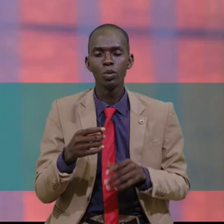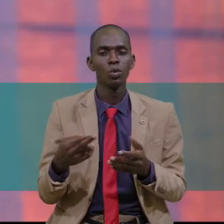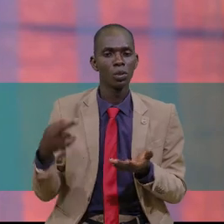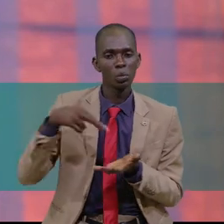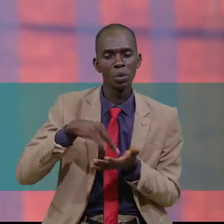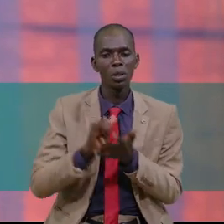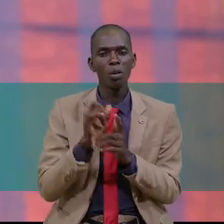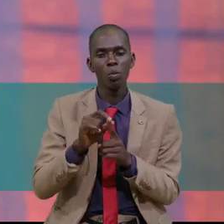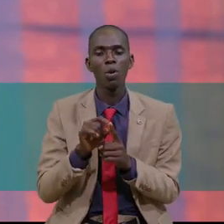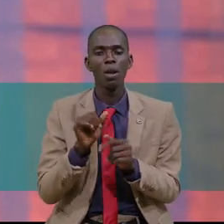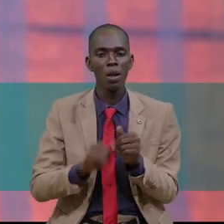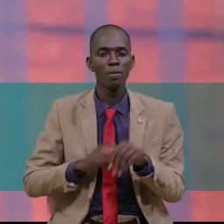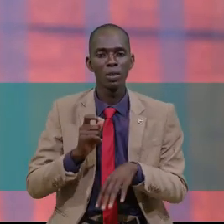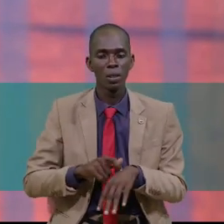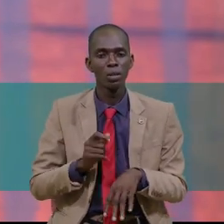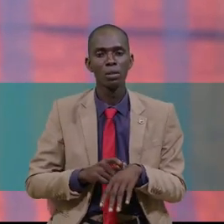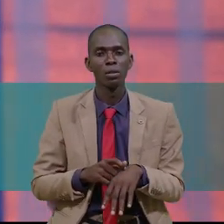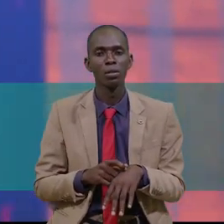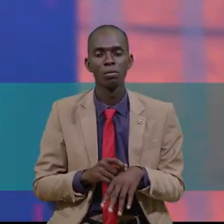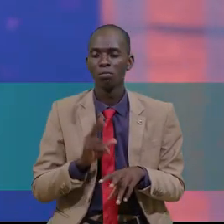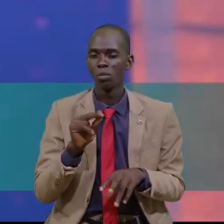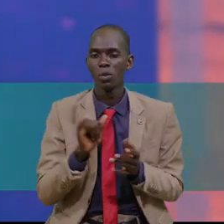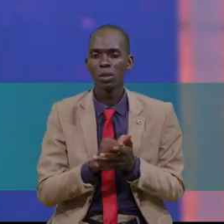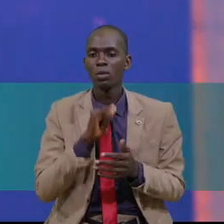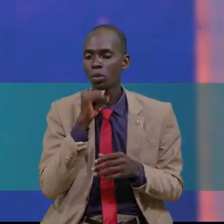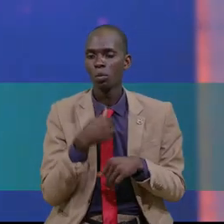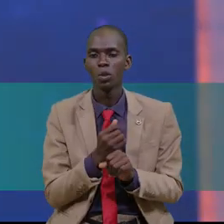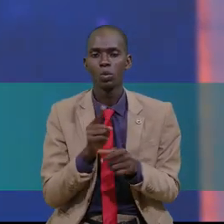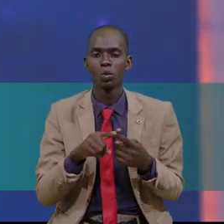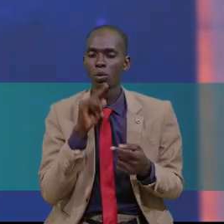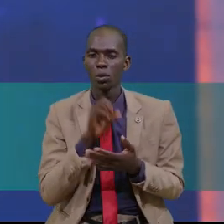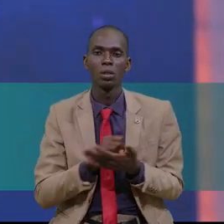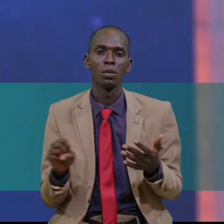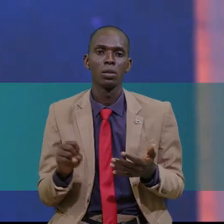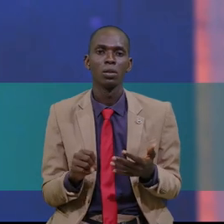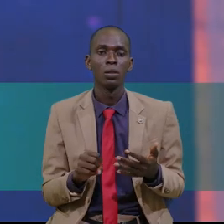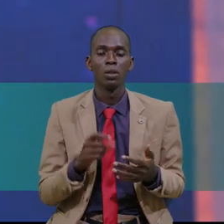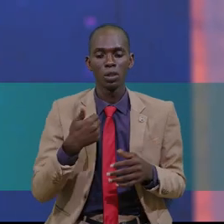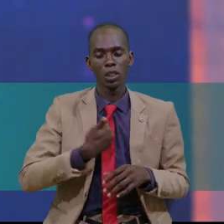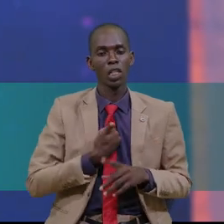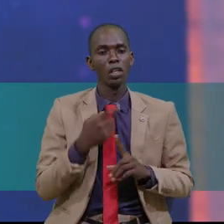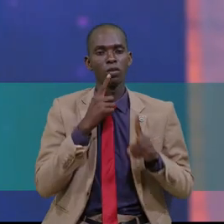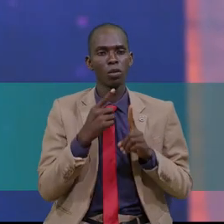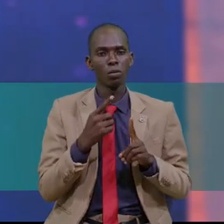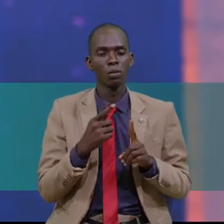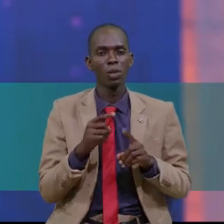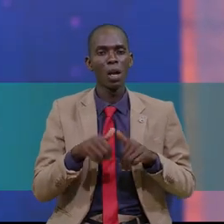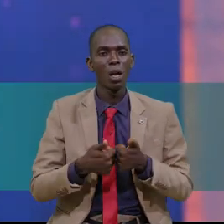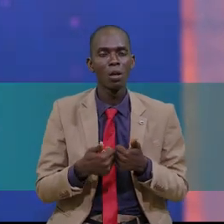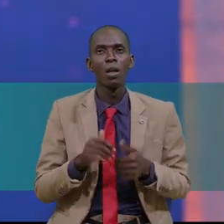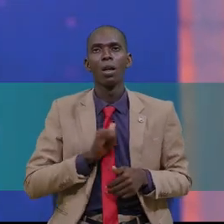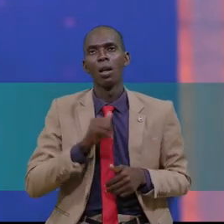doesn't sanctify. Self-talk. I am a child of God. I am a child of God. Your conscience